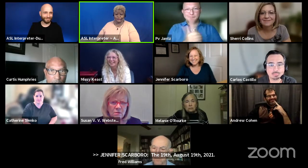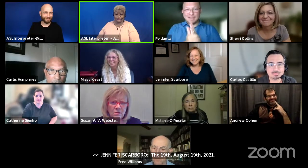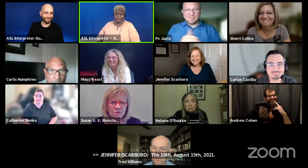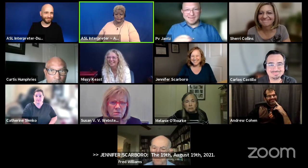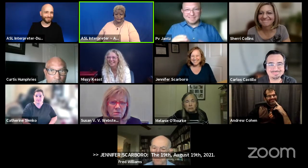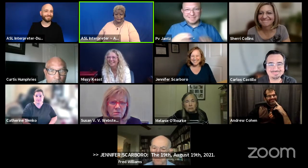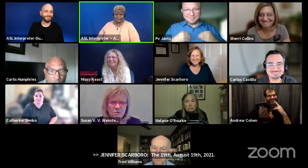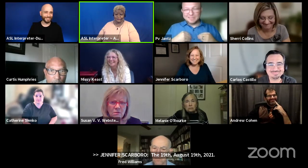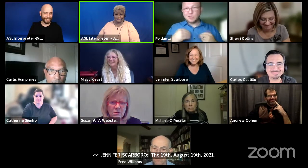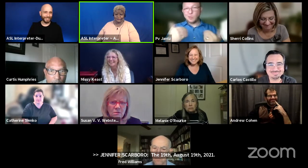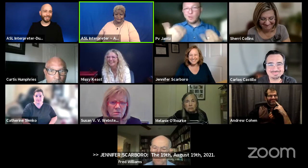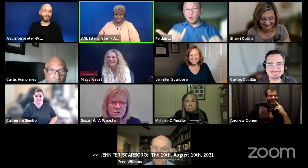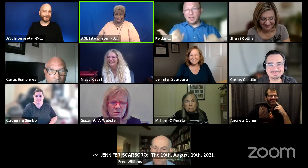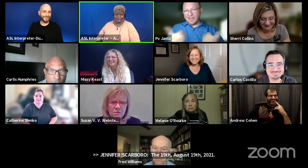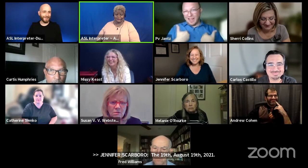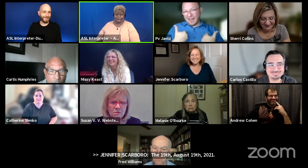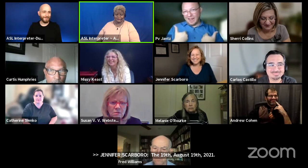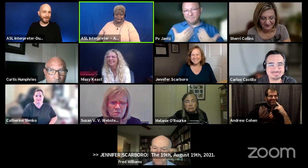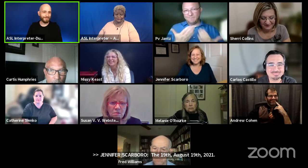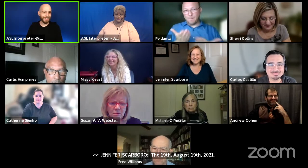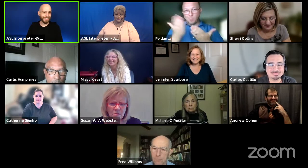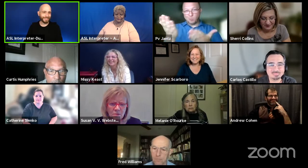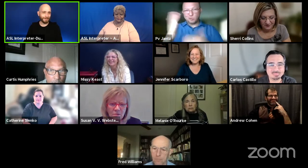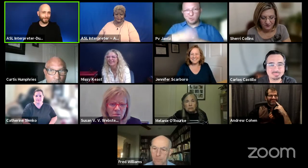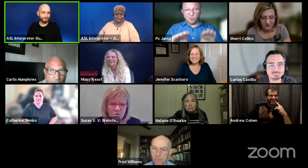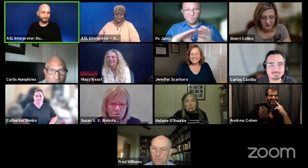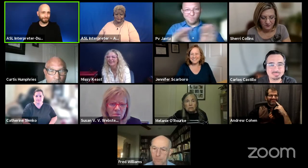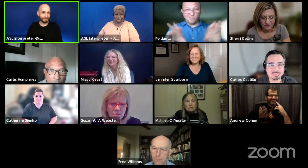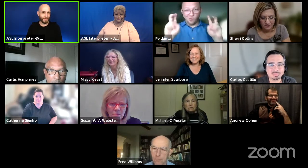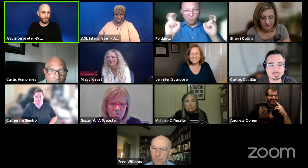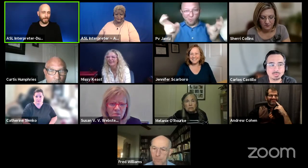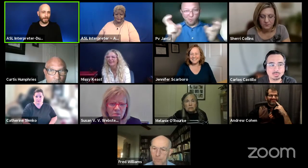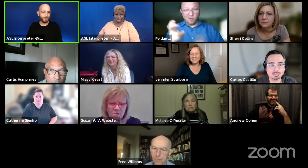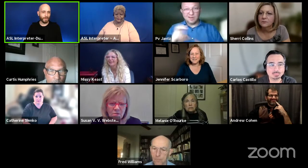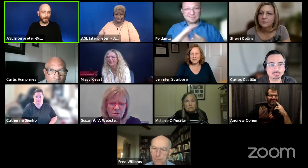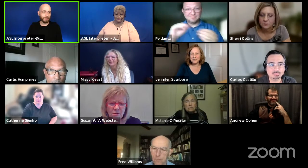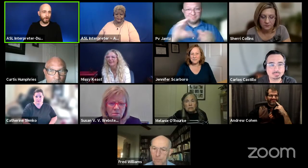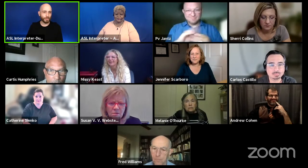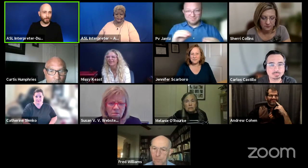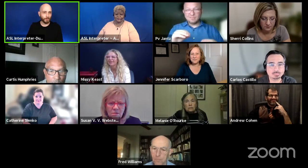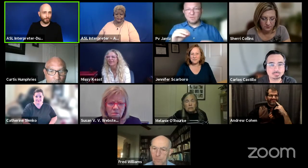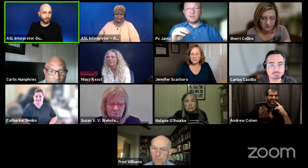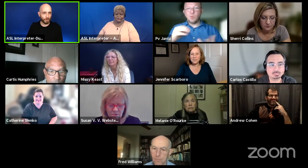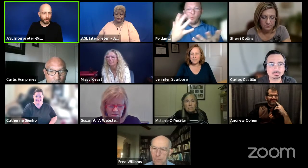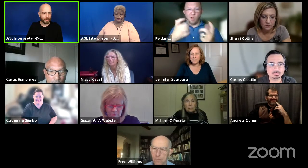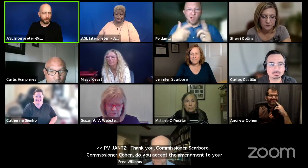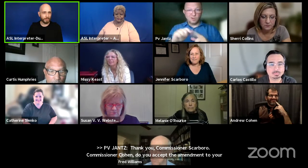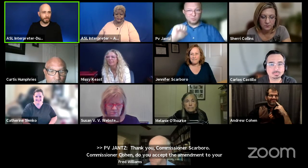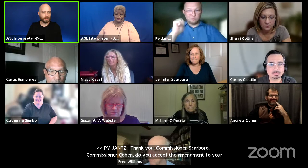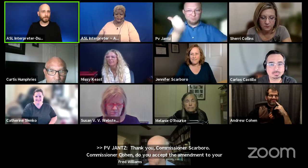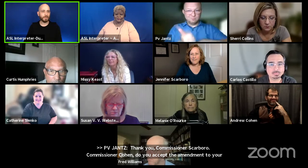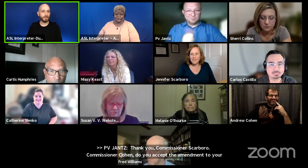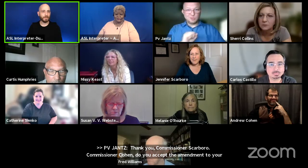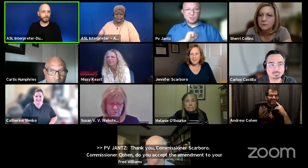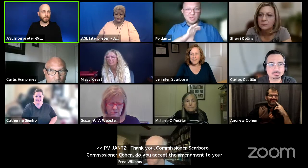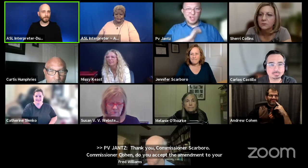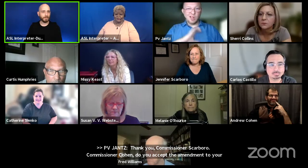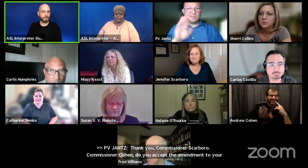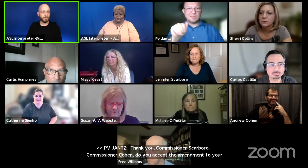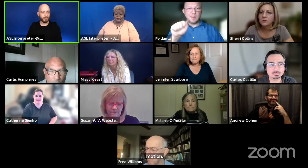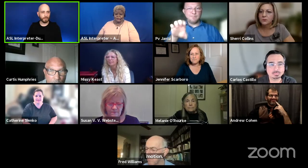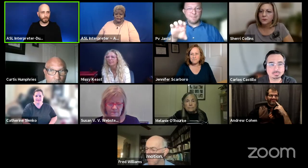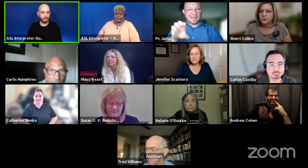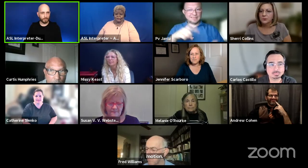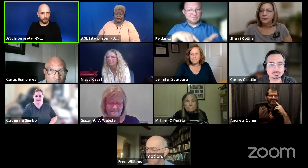do. All right, amendment accepted. We have a motion on the floor